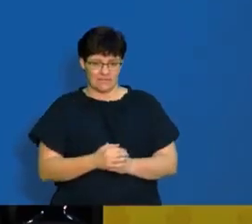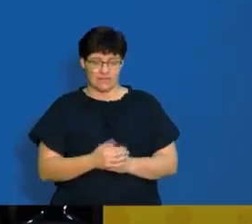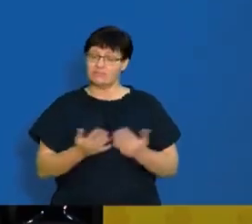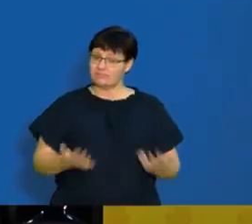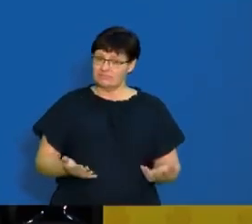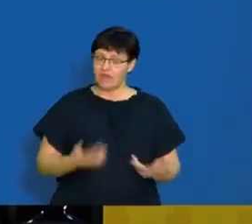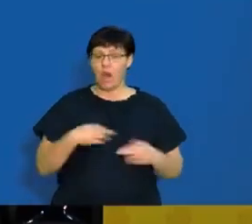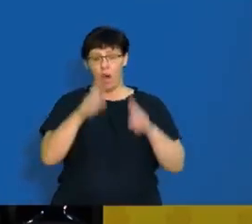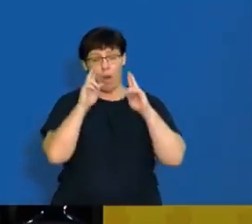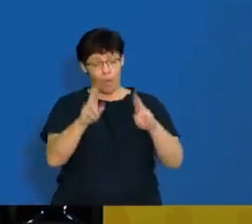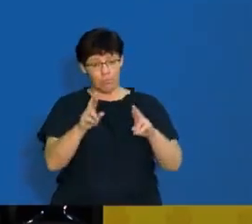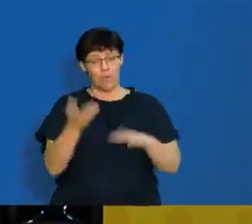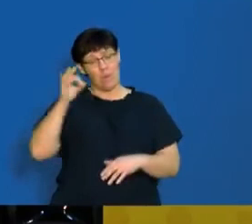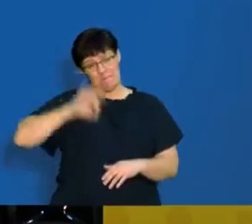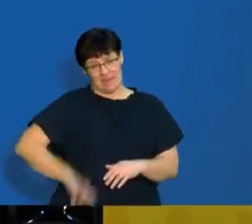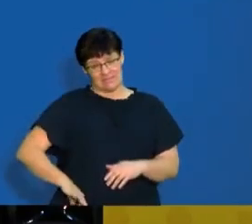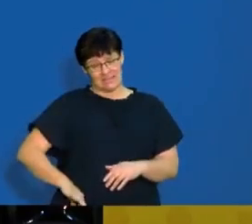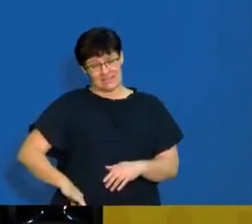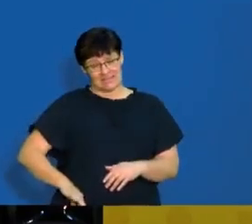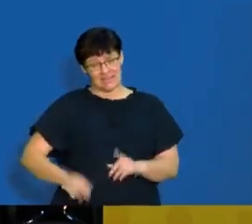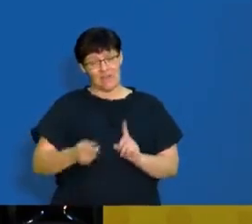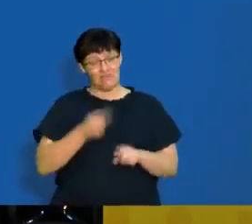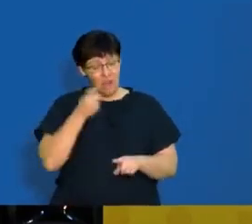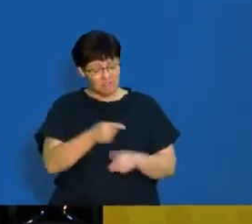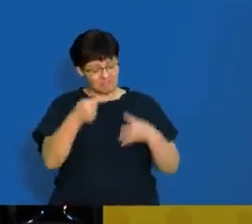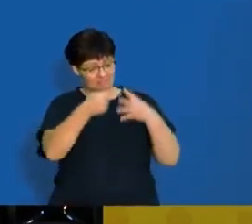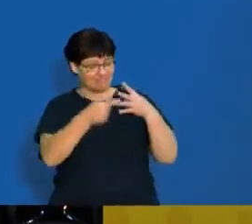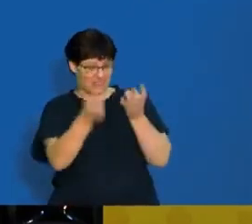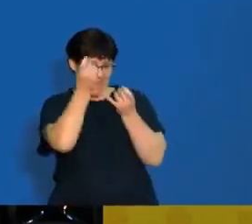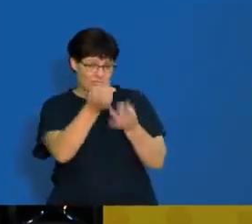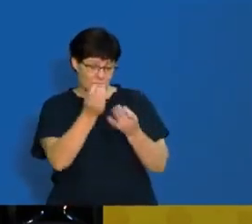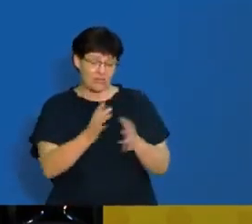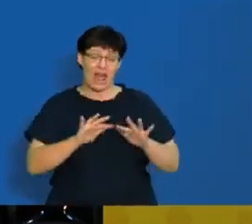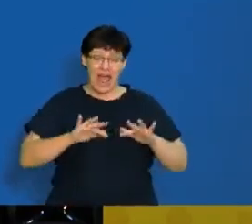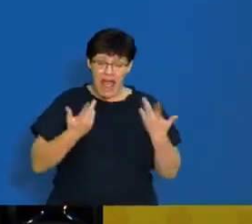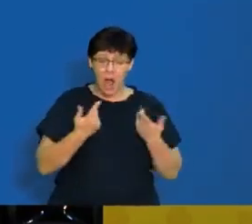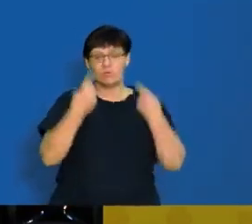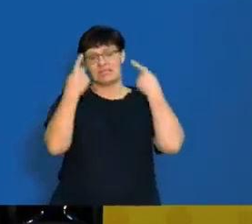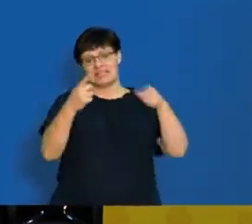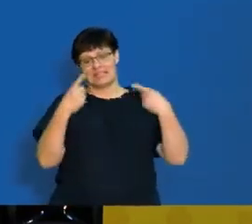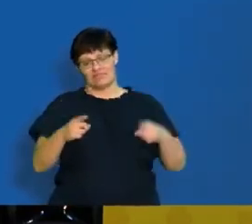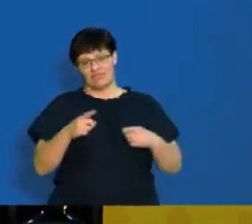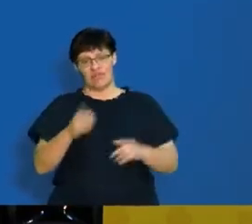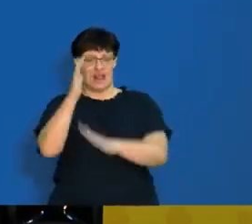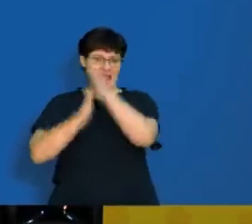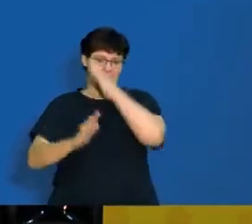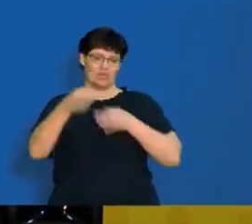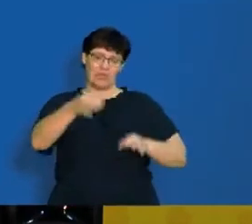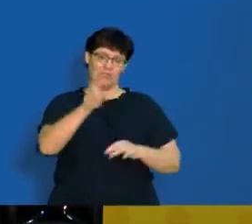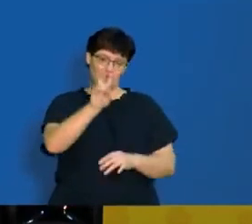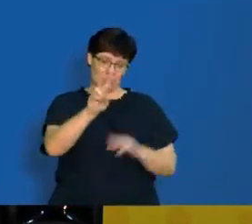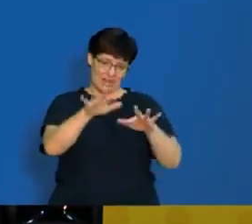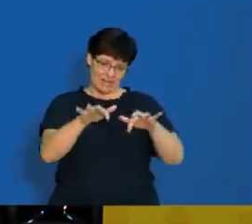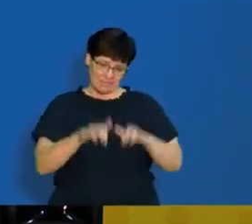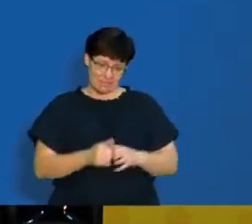Guys, I hope you have benefited from the tips that we've given you on how to succeed in your history paper 2, and I